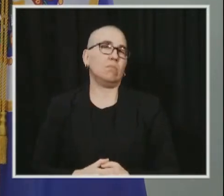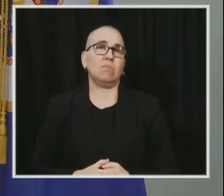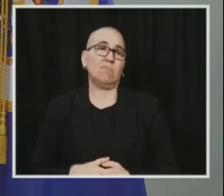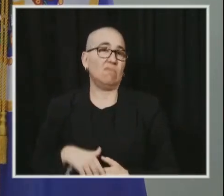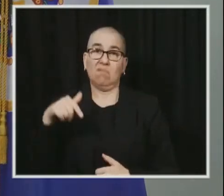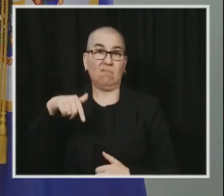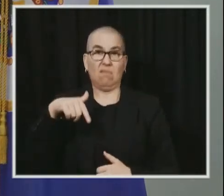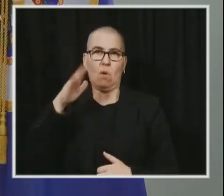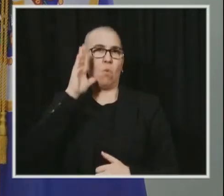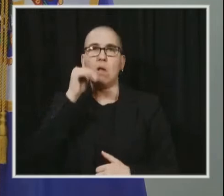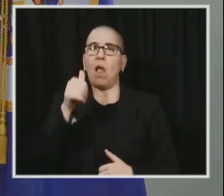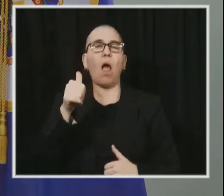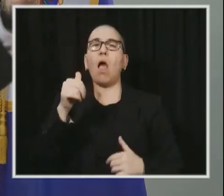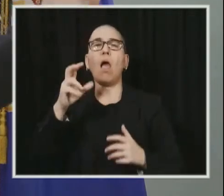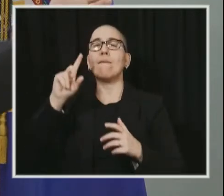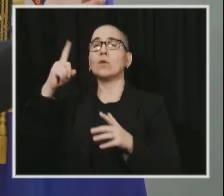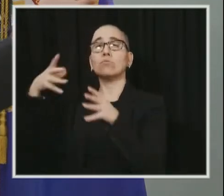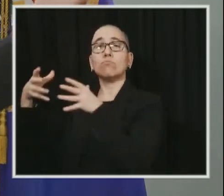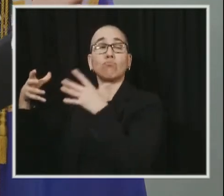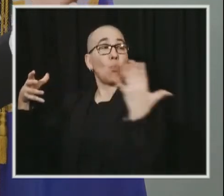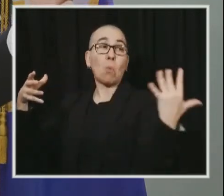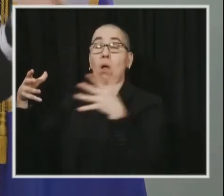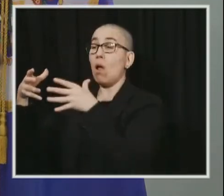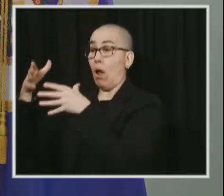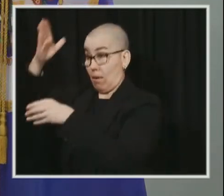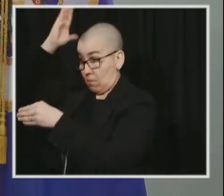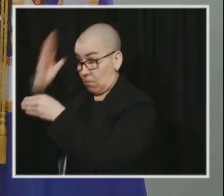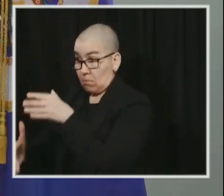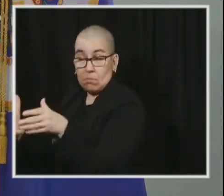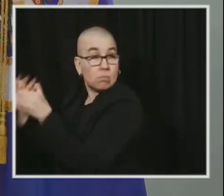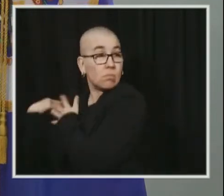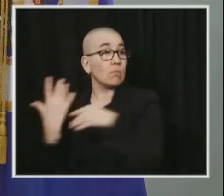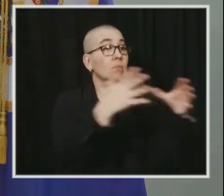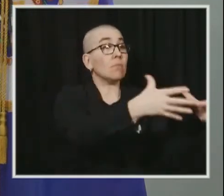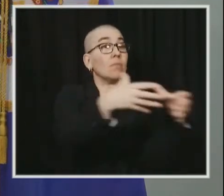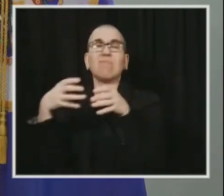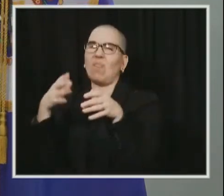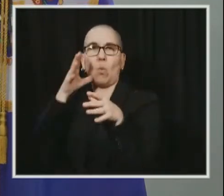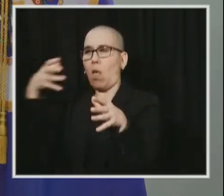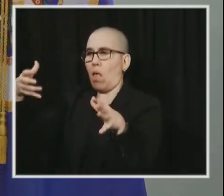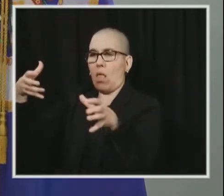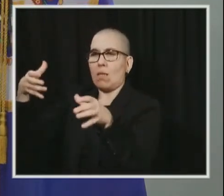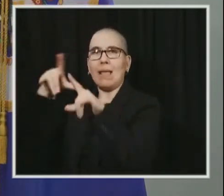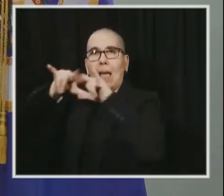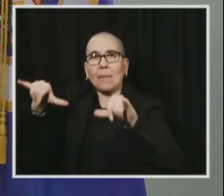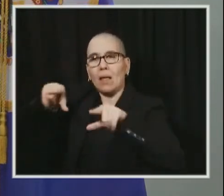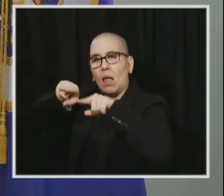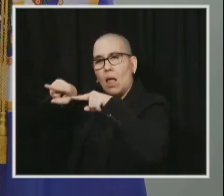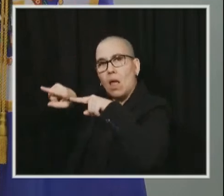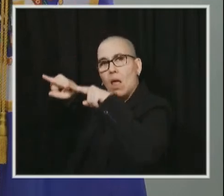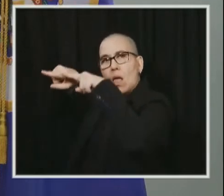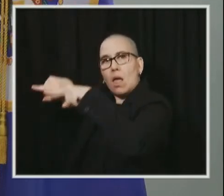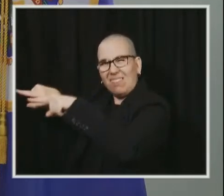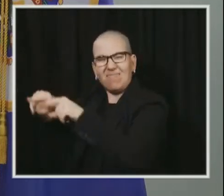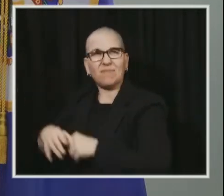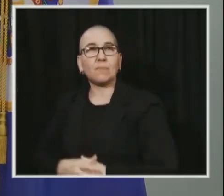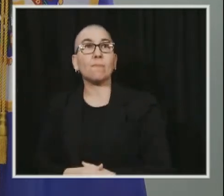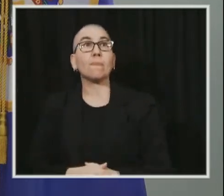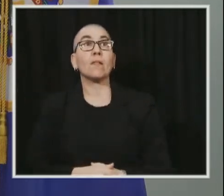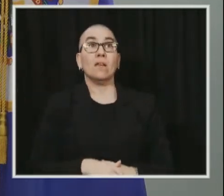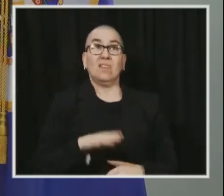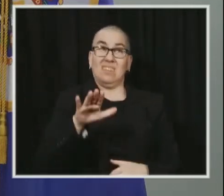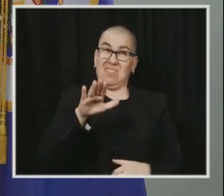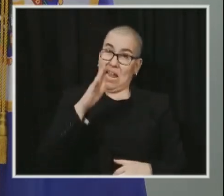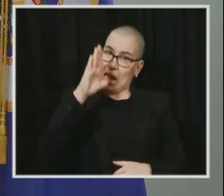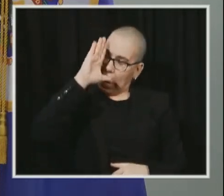in this country to vaccinate this number of people at this rate of speed. It's working. And again, your frustrations